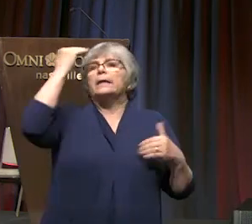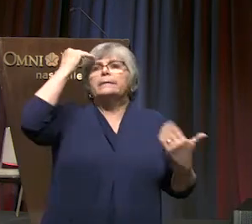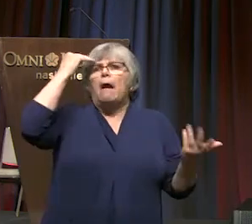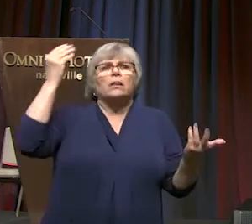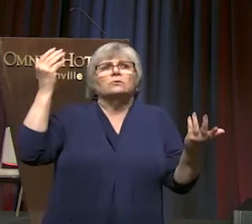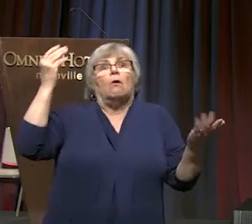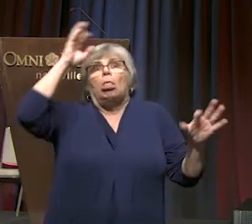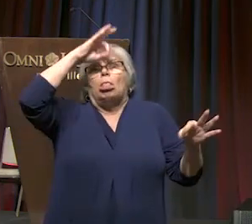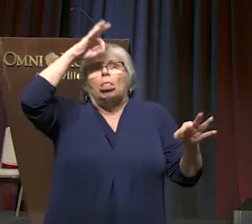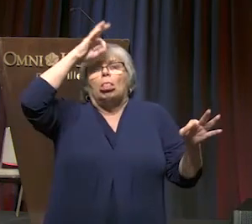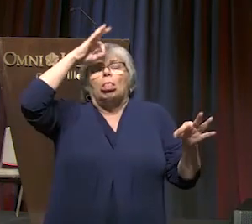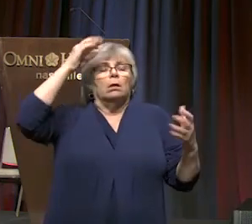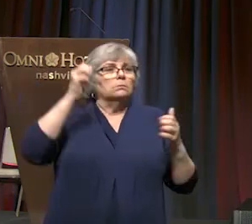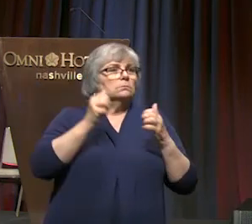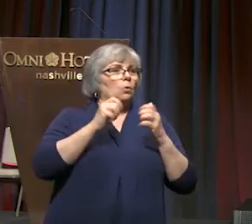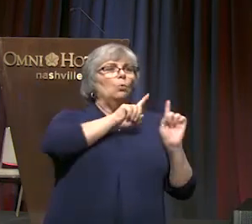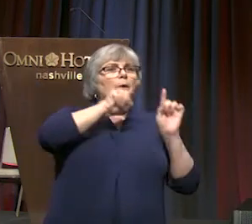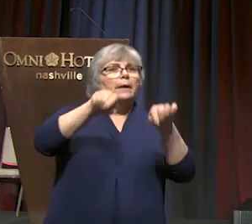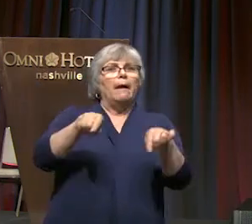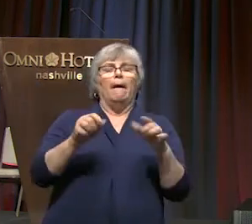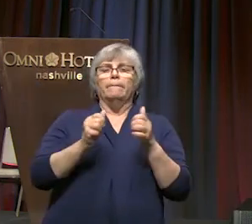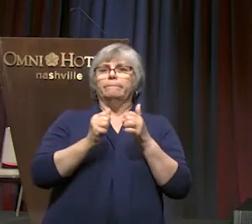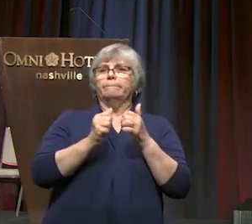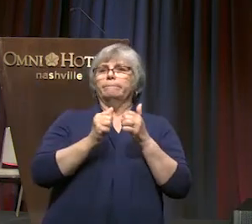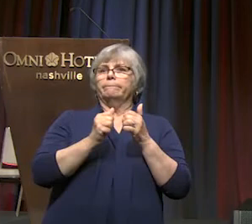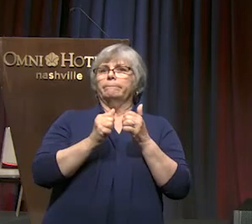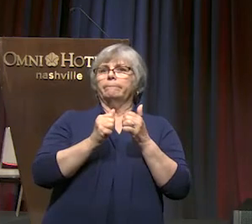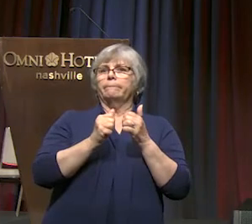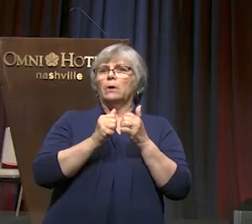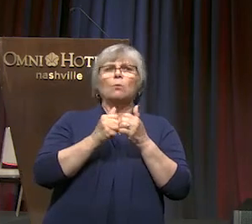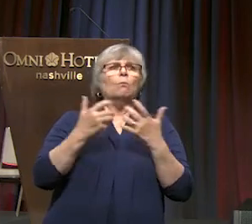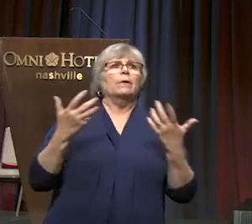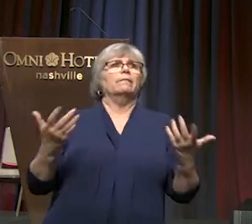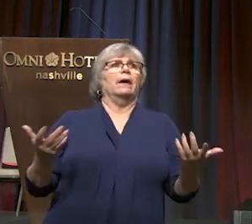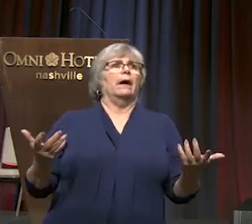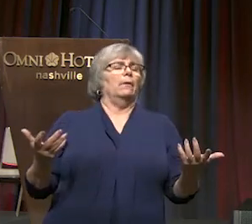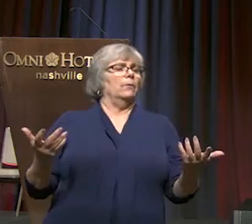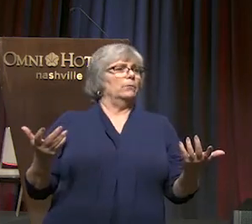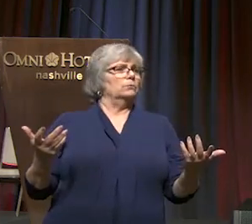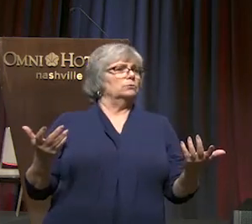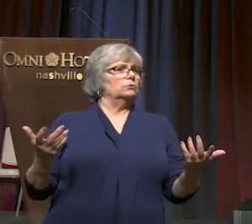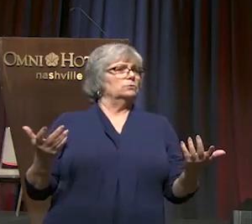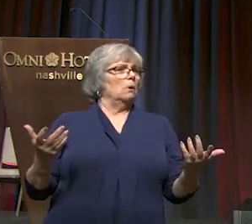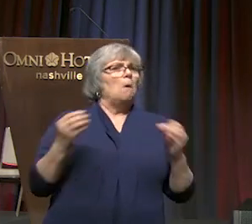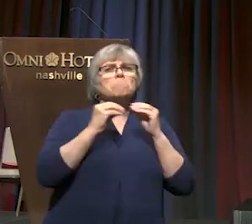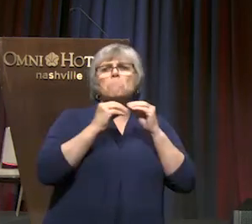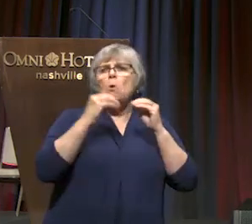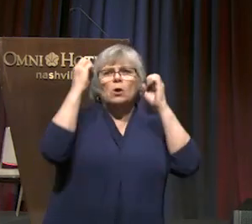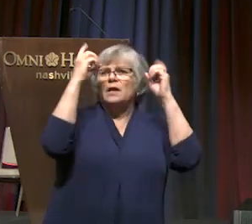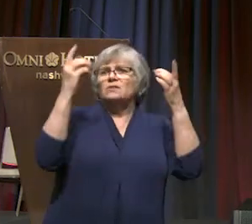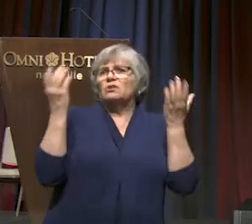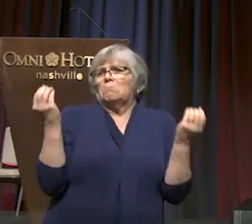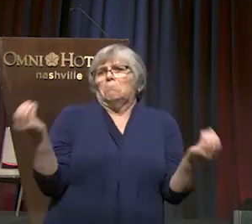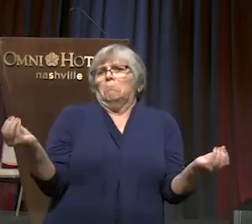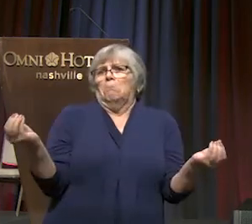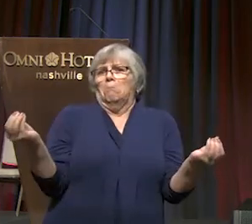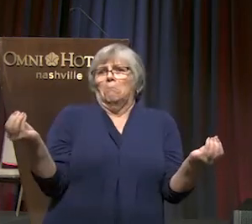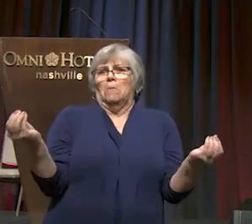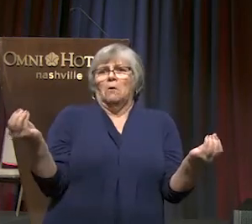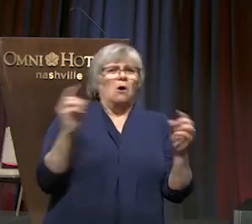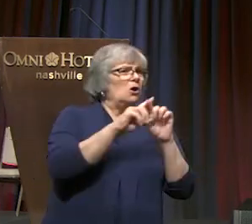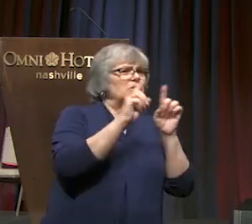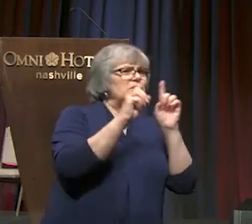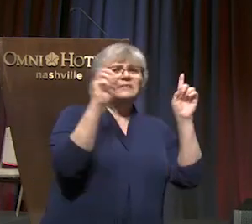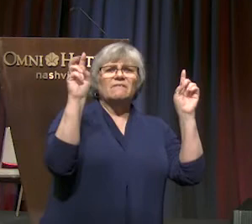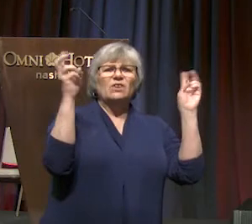come without much more education on different issues,